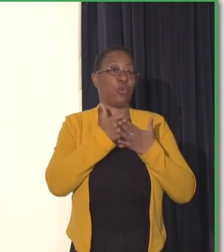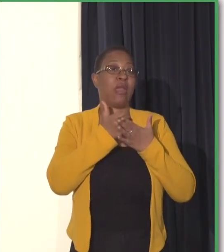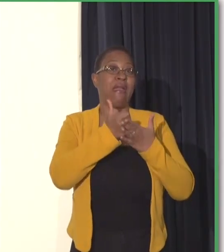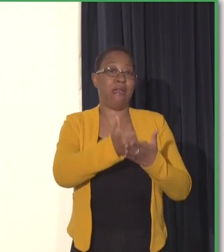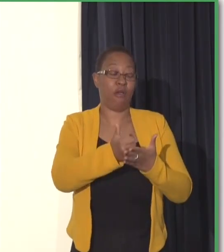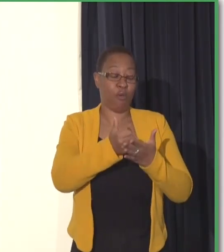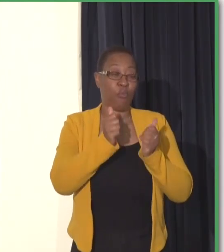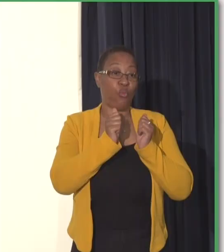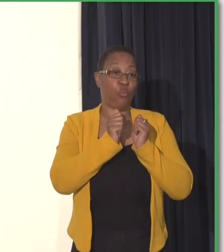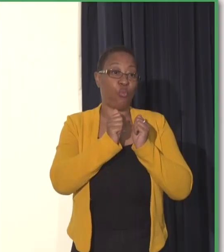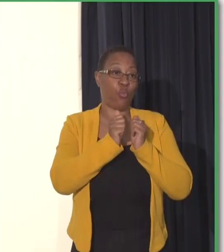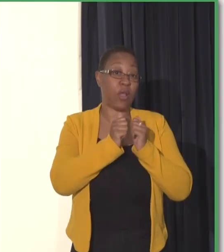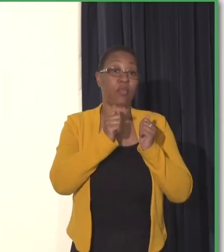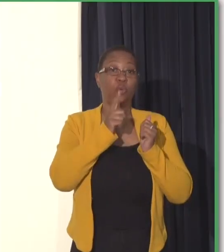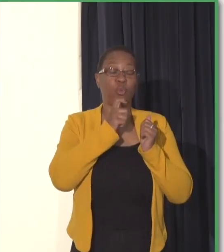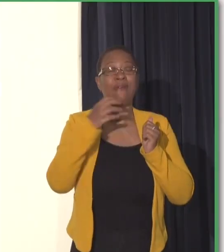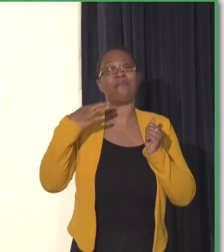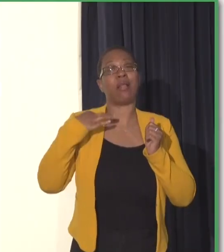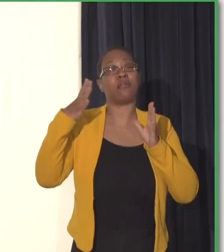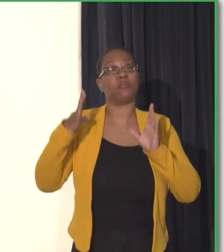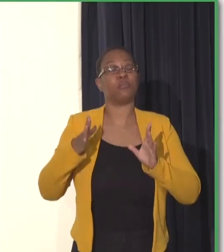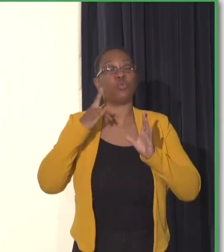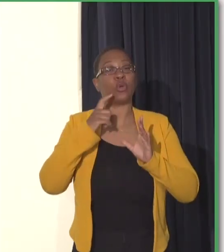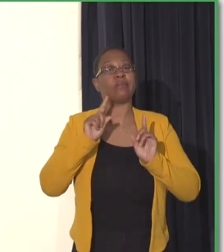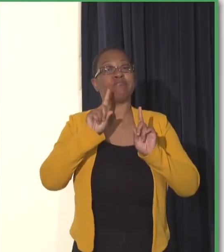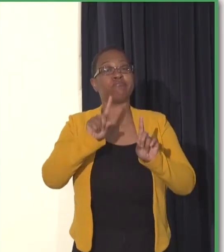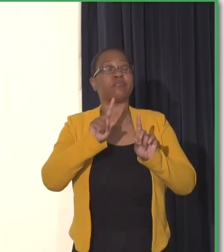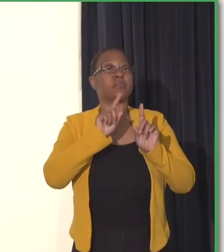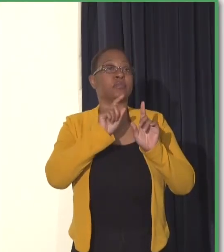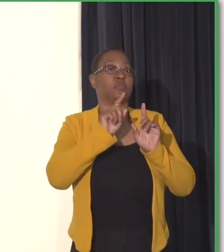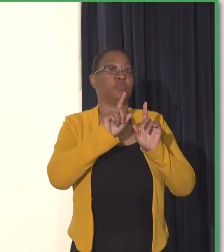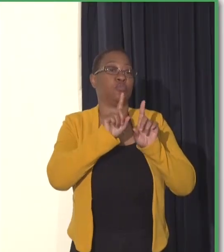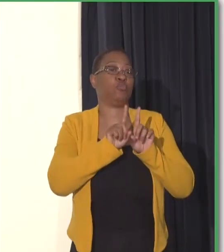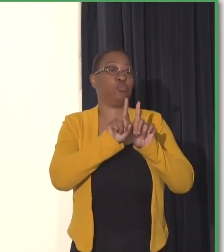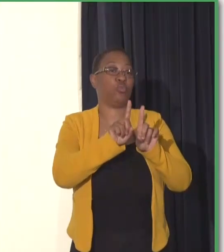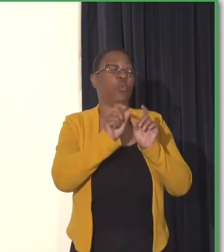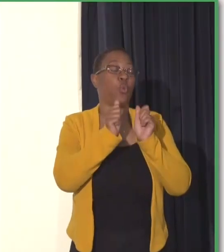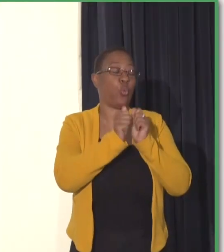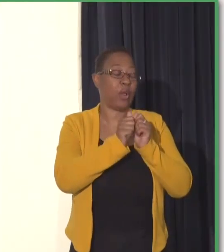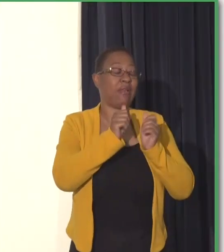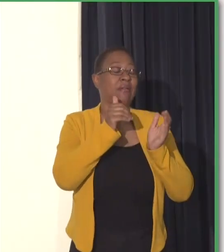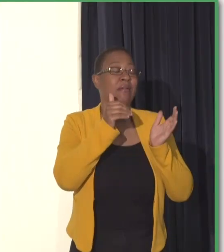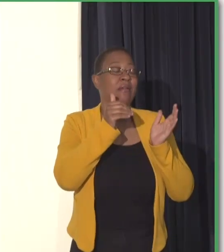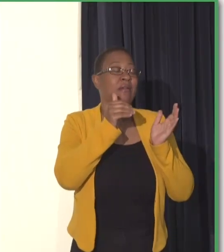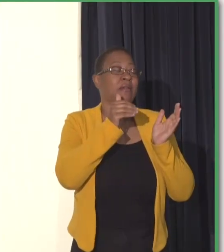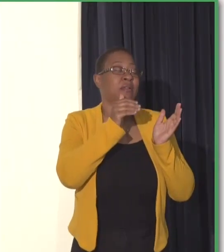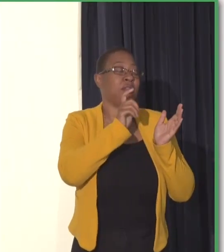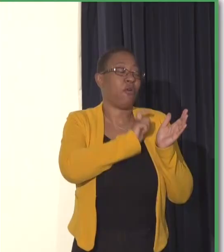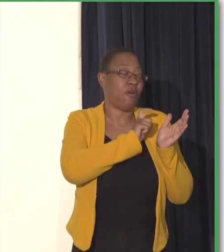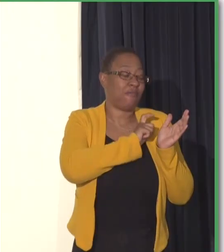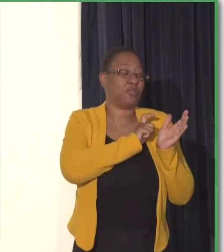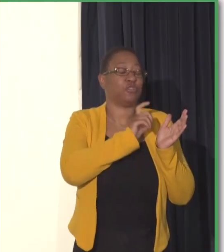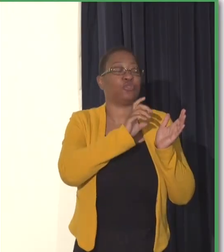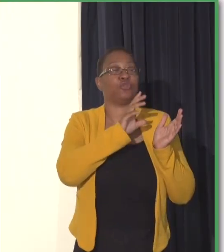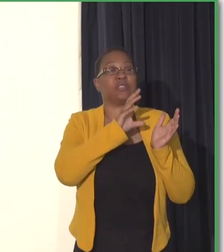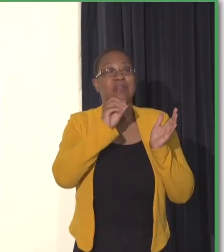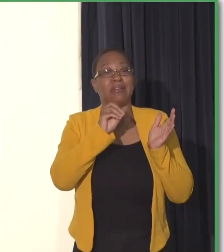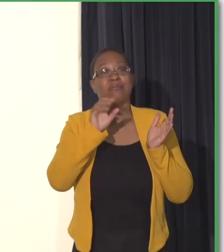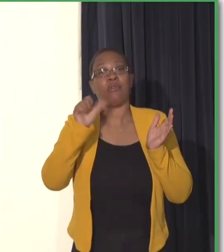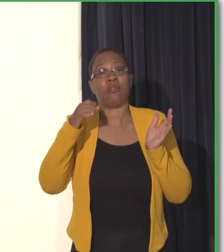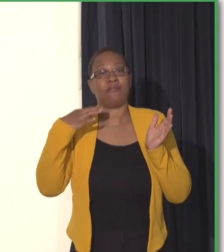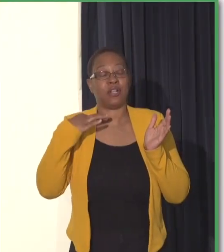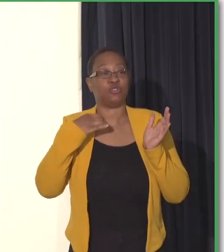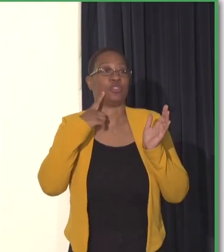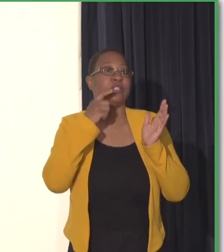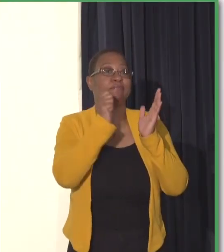assist with some volunteers that also walked along the neighborhood with the officers, and I think some more doors